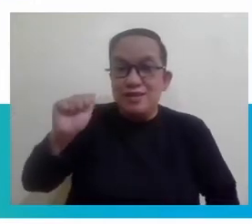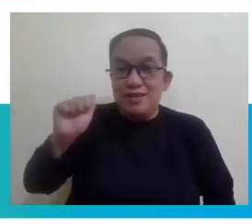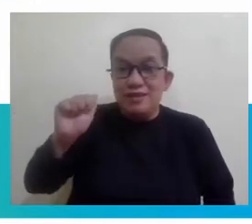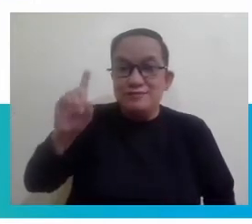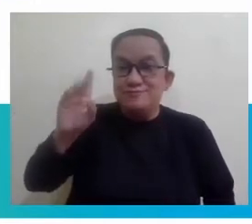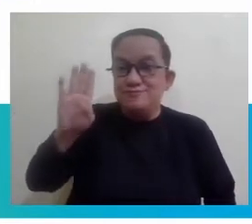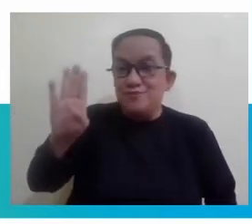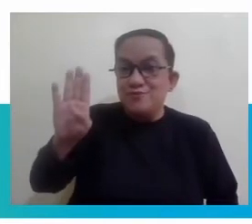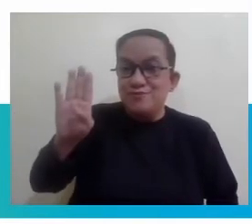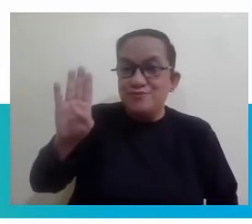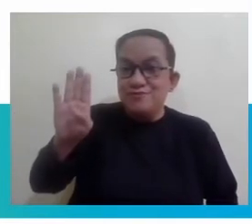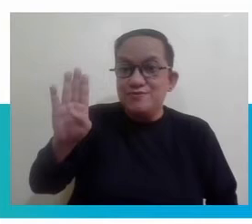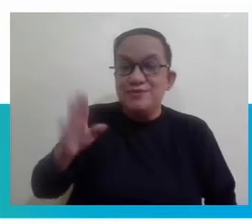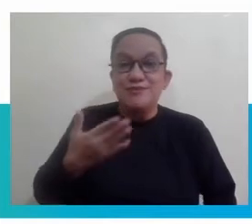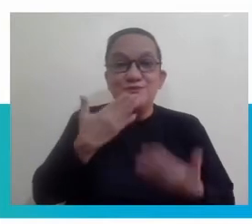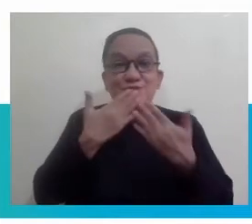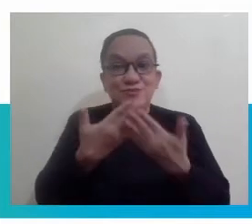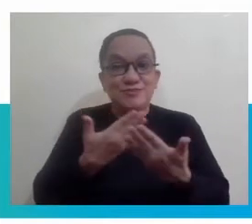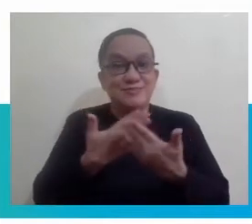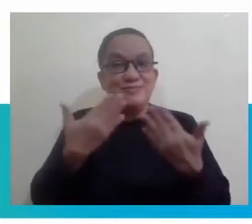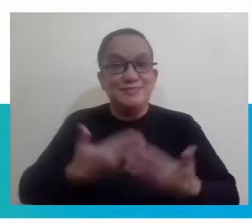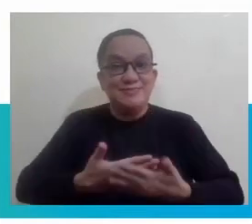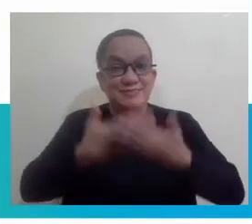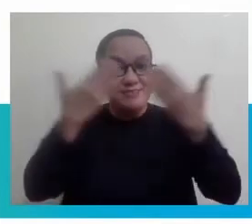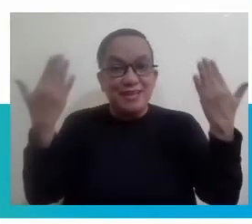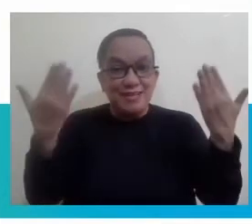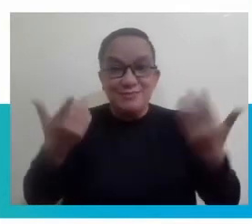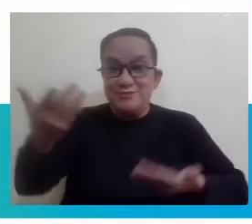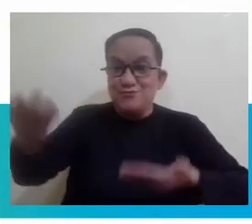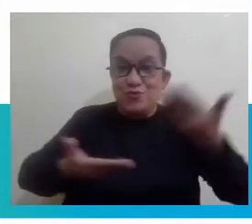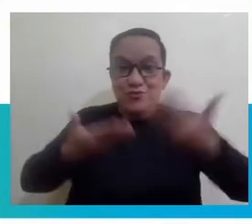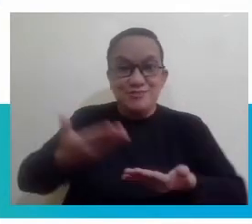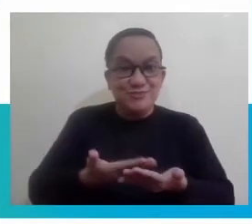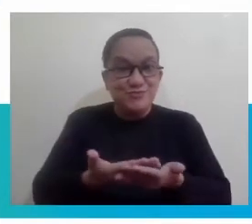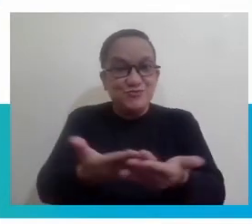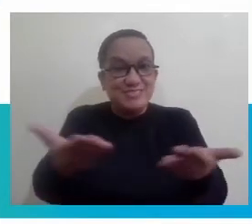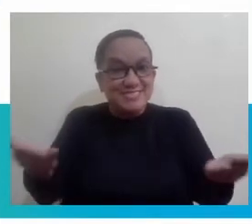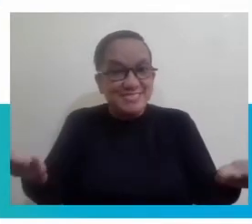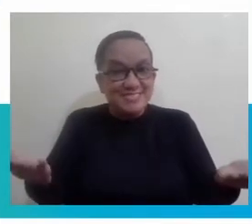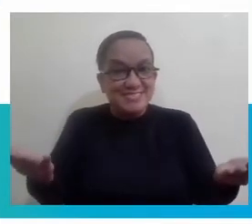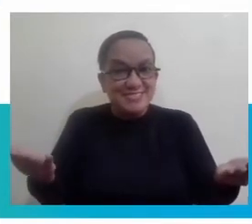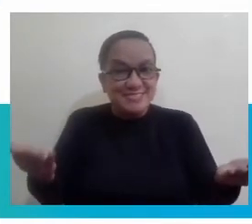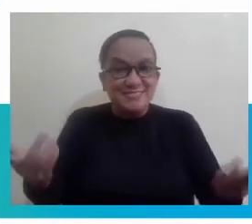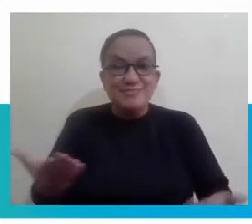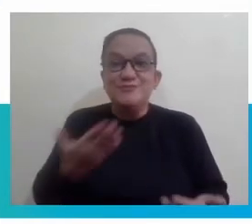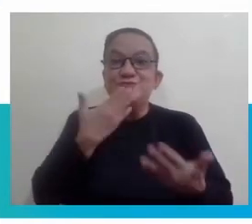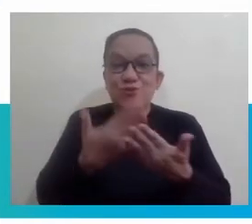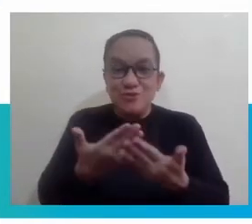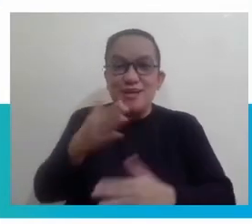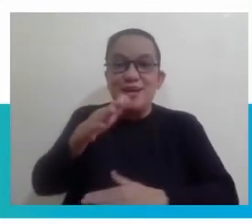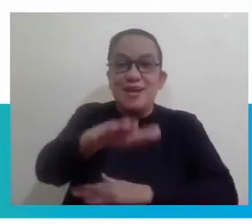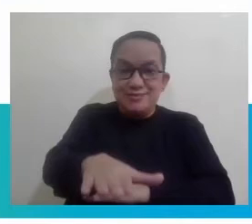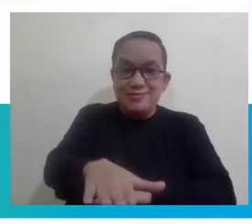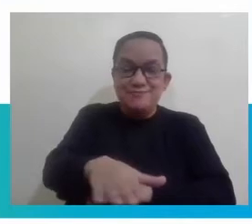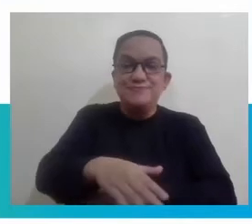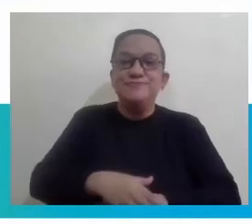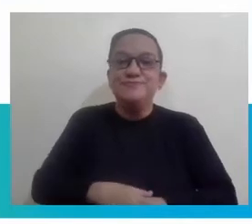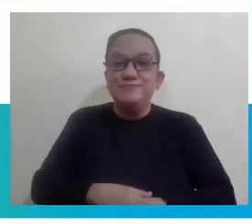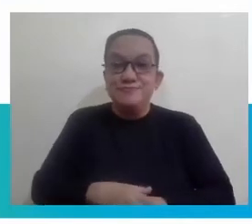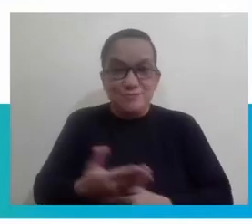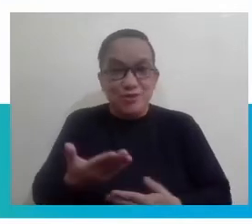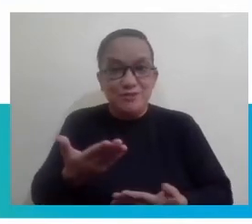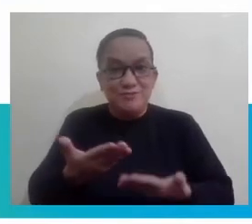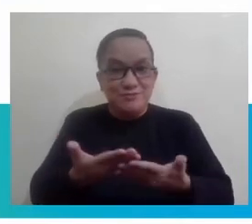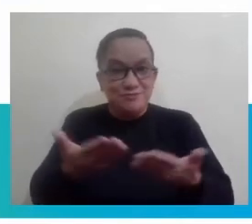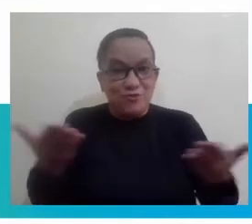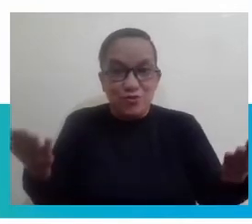remarks. Good afternoon, Natalie, and good day, dear ladies and gentlemen. I'm